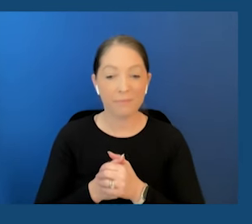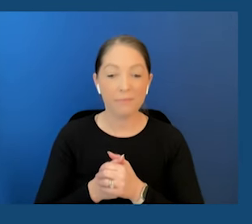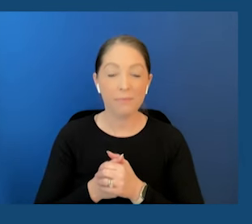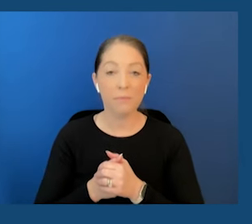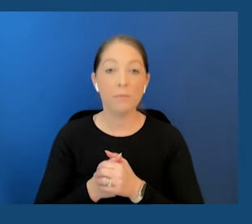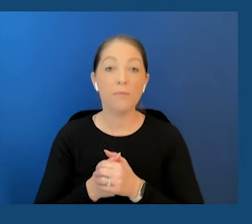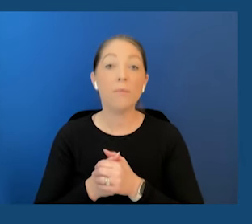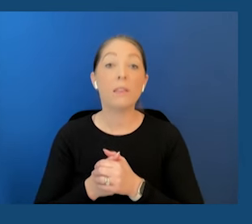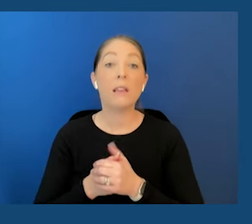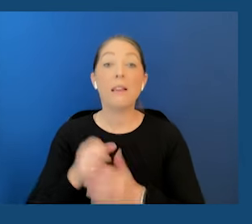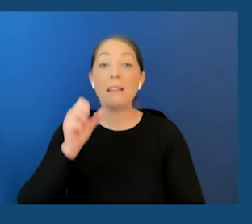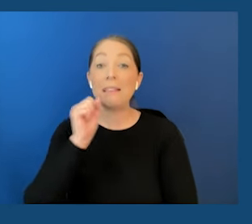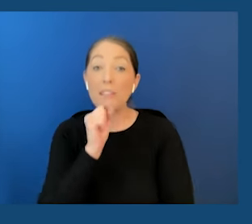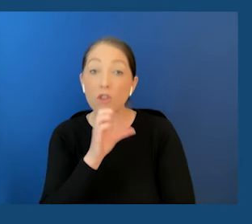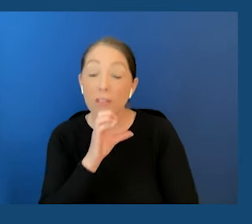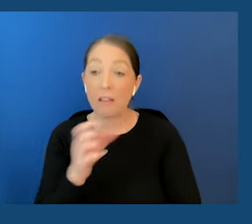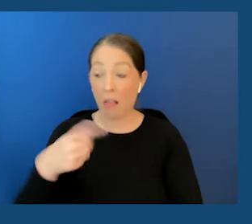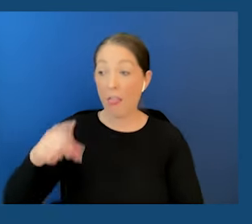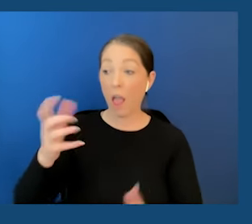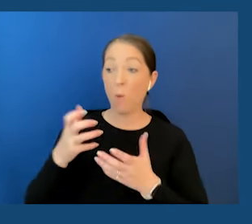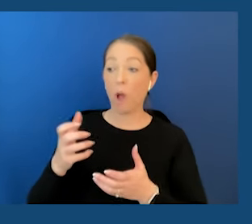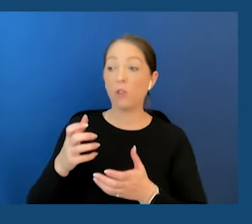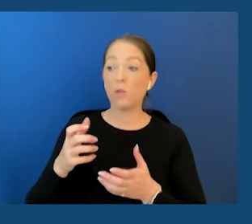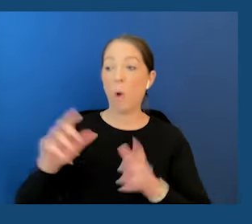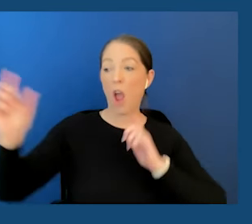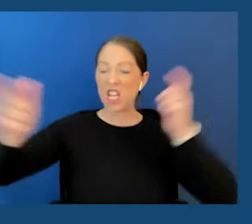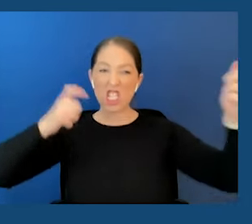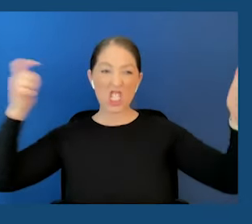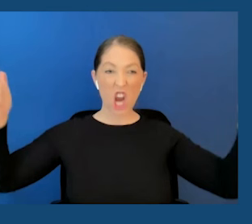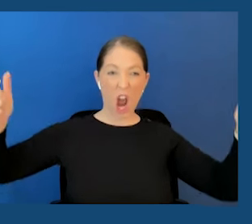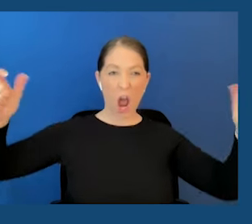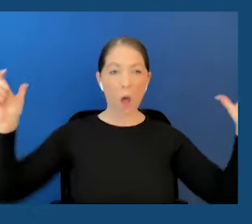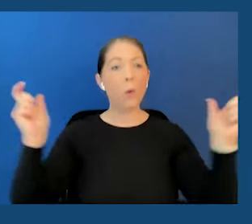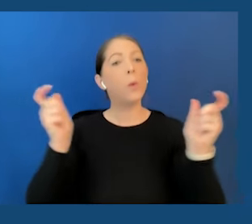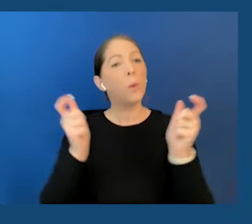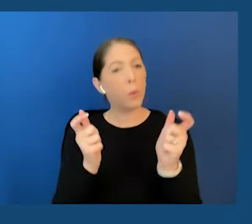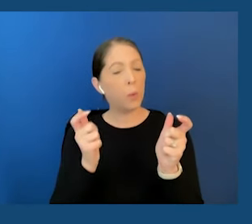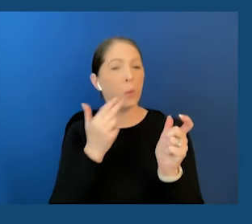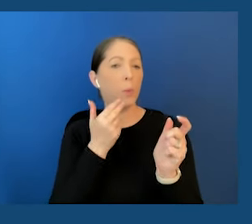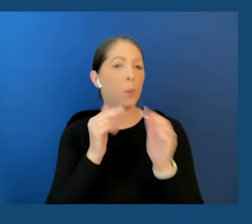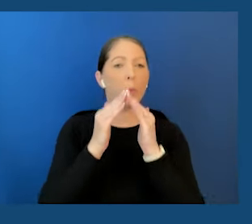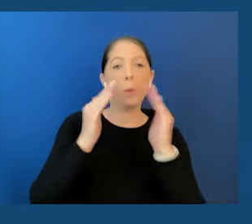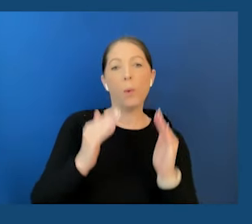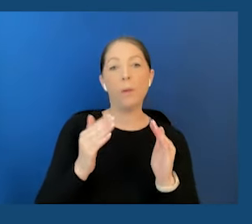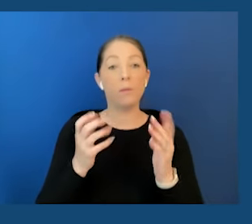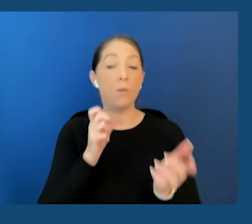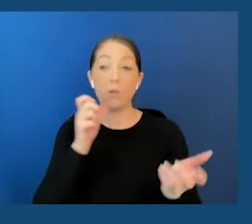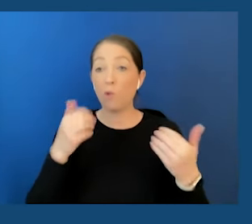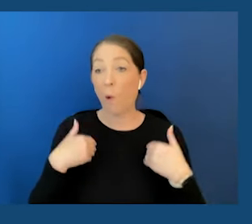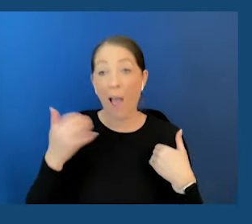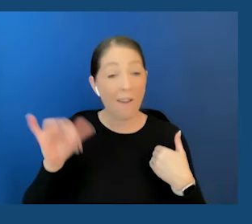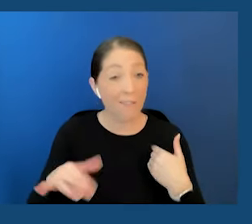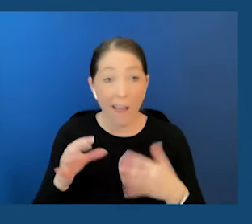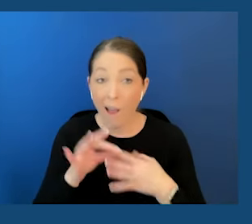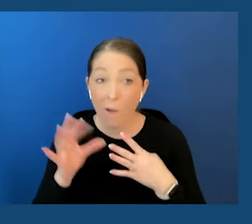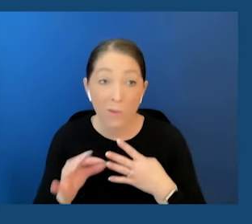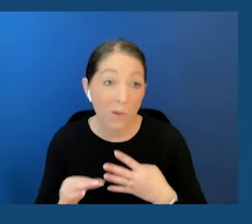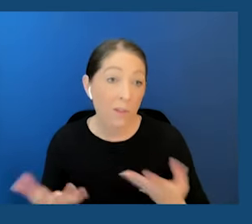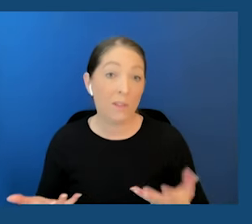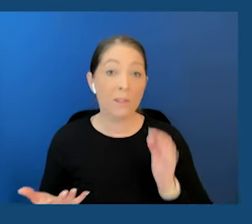Seniors who want to downsize don't have a nice multifamily place to go where they can be with other people and have a human connection. They stay isolated in their